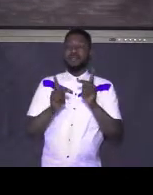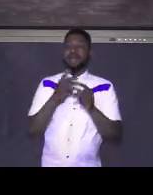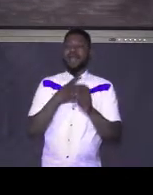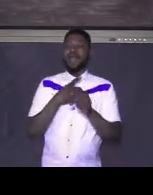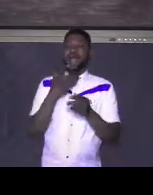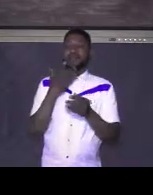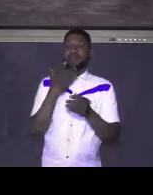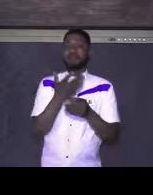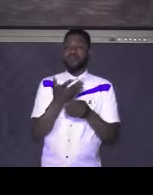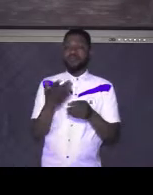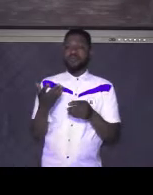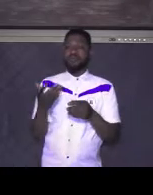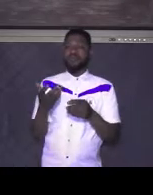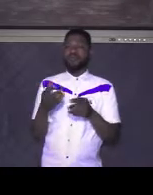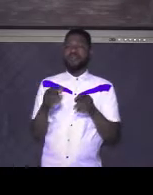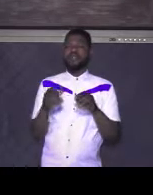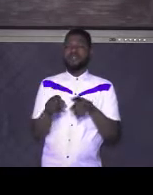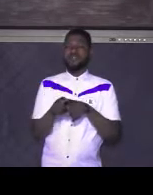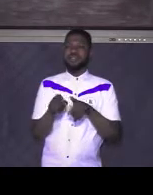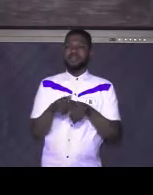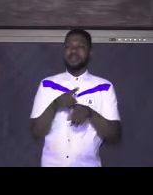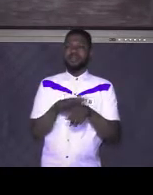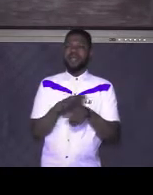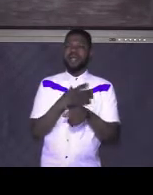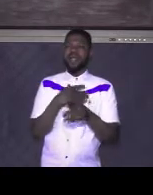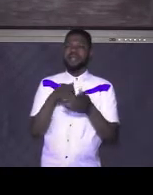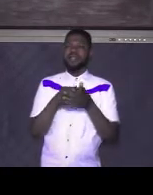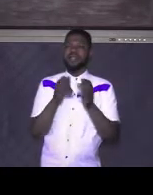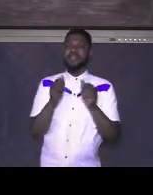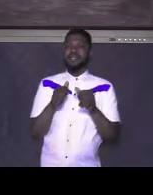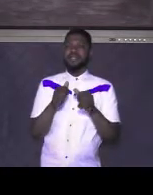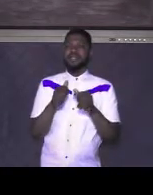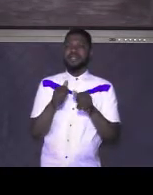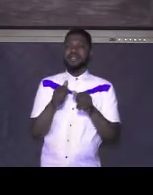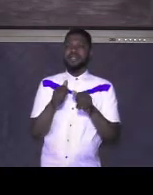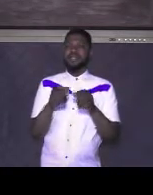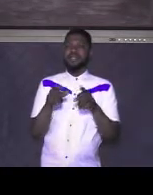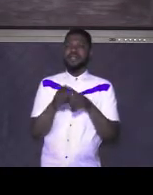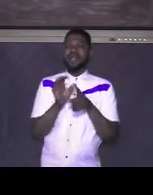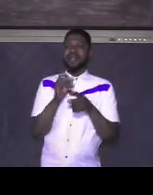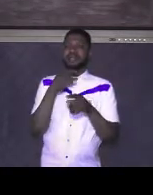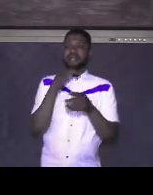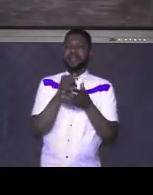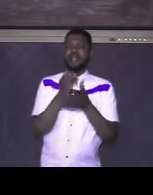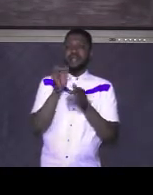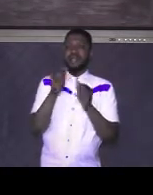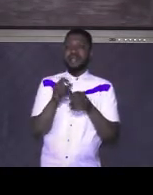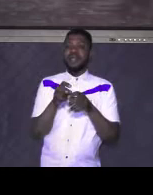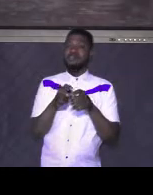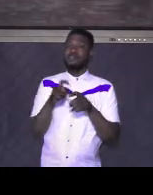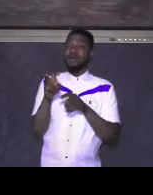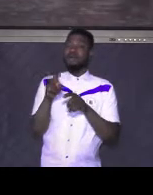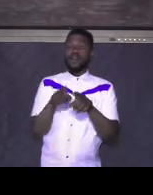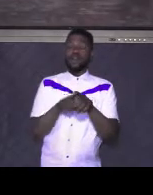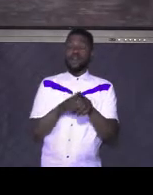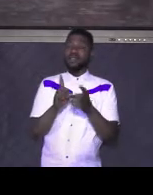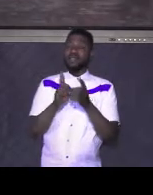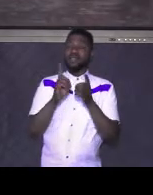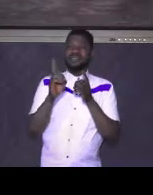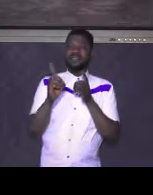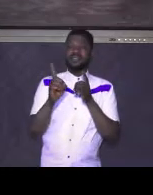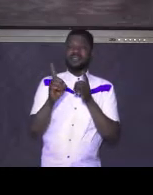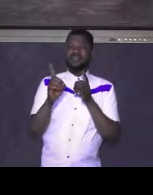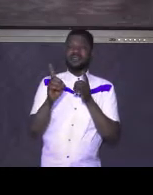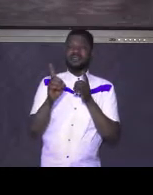passengers and goods at the same time. And it can, like I said, it can travel long distances,